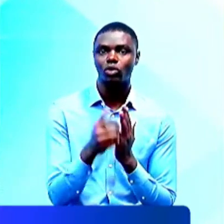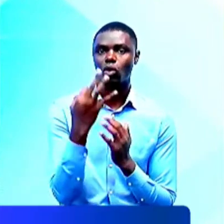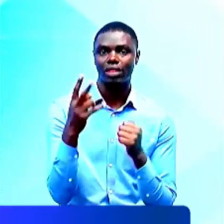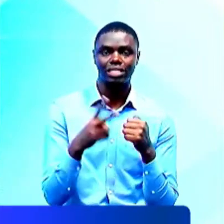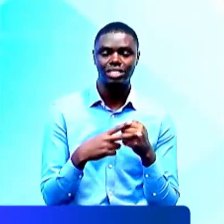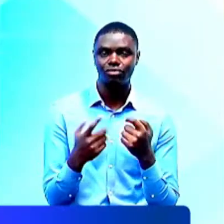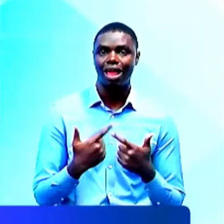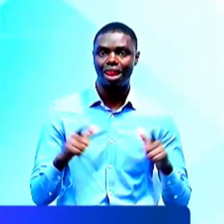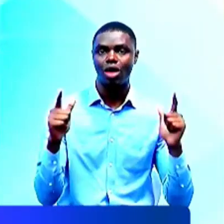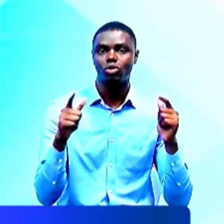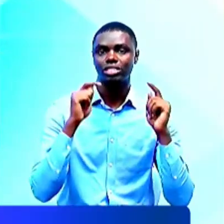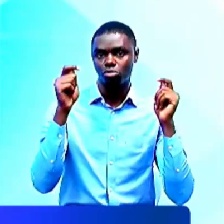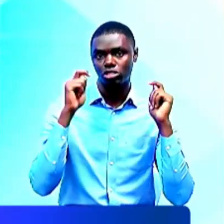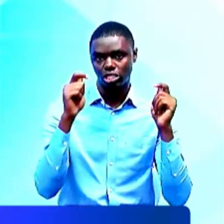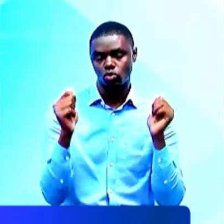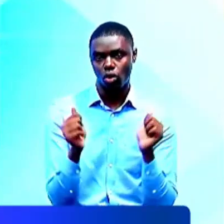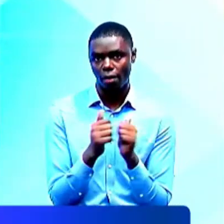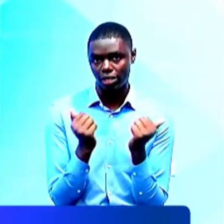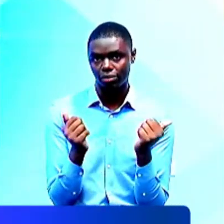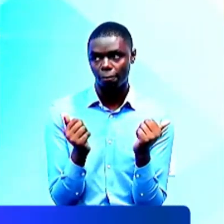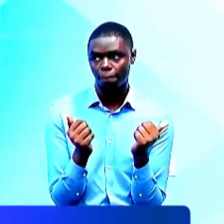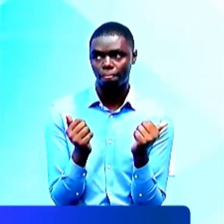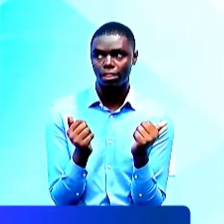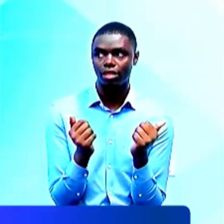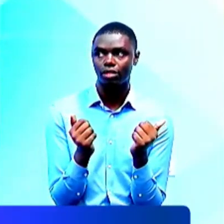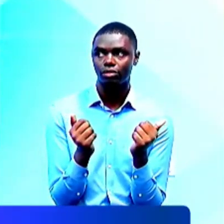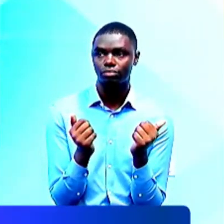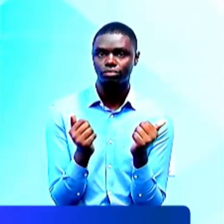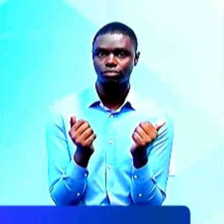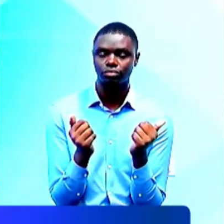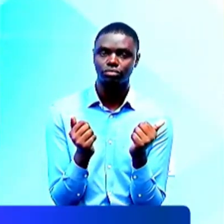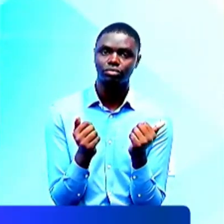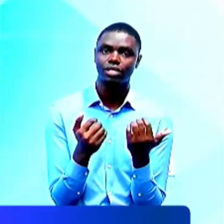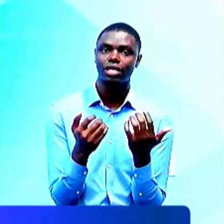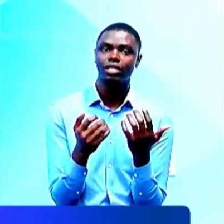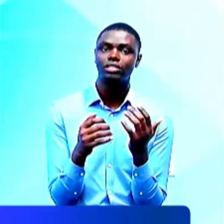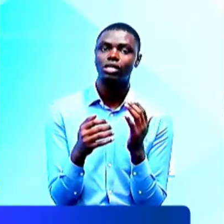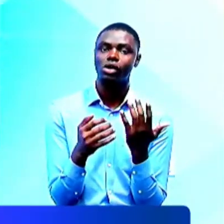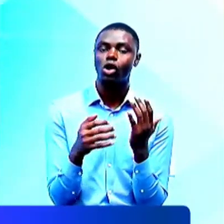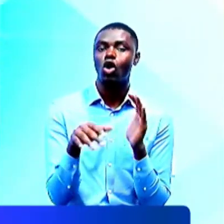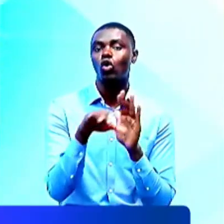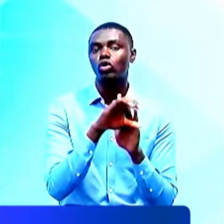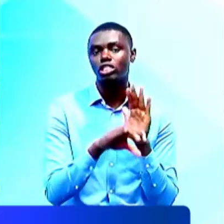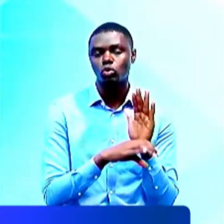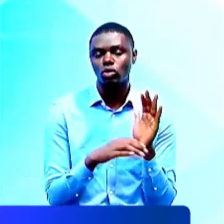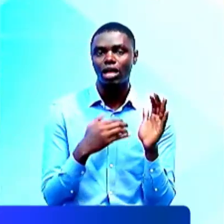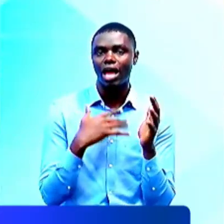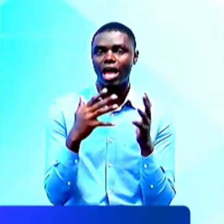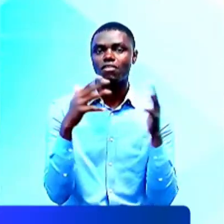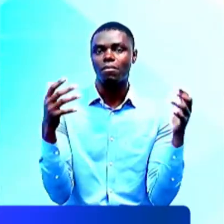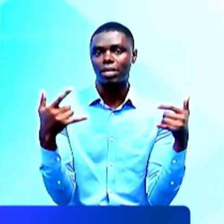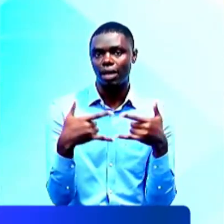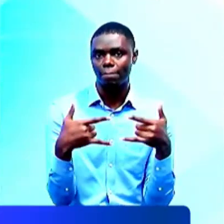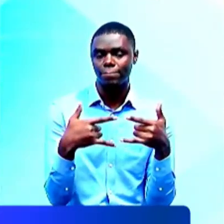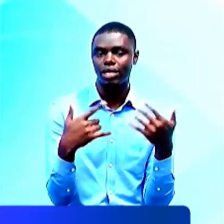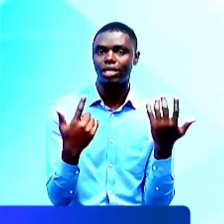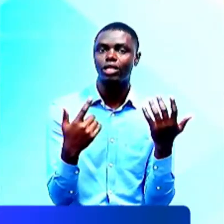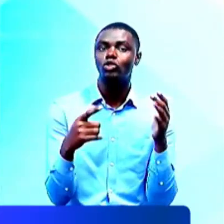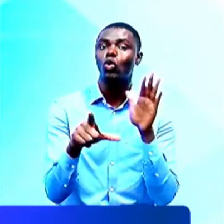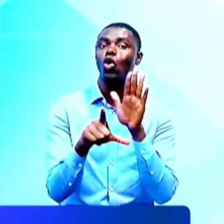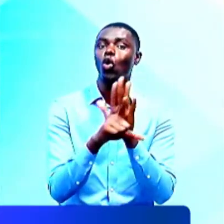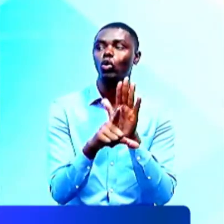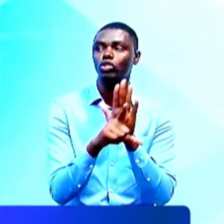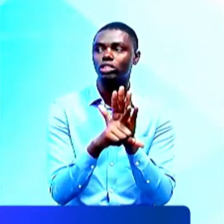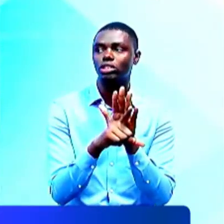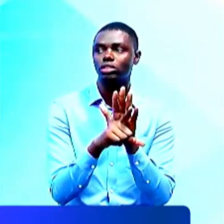Yeah. allows demonstrations to go on. you know but the- now you the- see you know our the law- constitution has the a law- very big gap. the that law we need gives to you fix. in this hand and